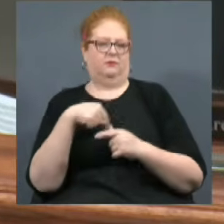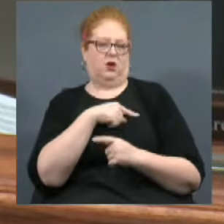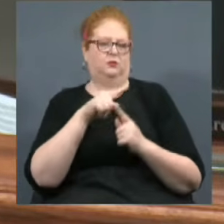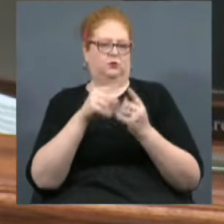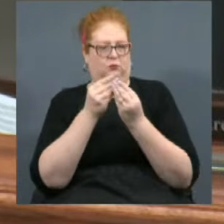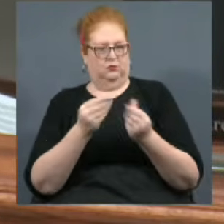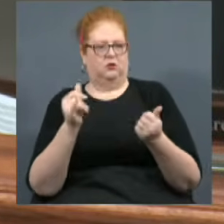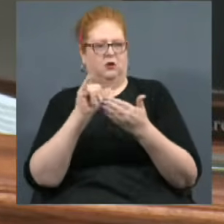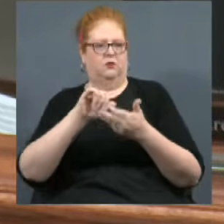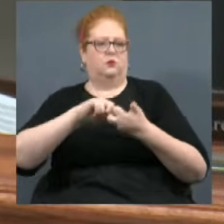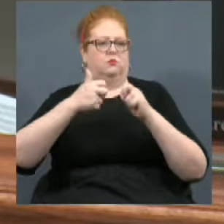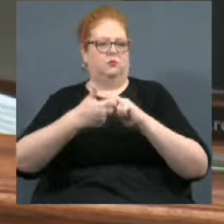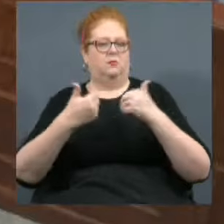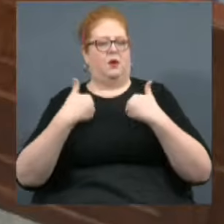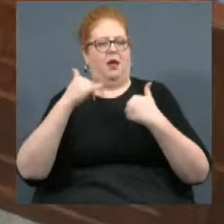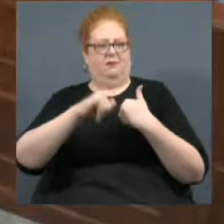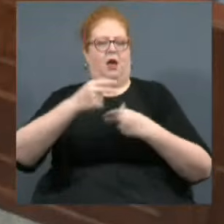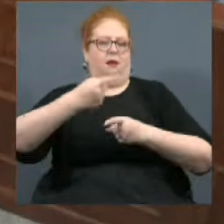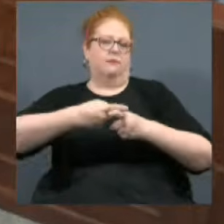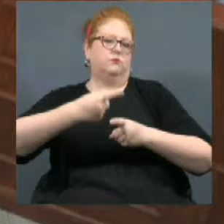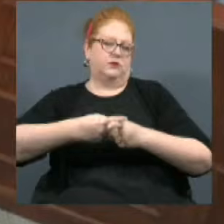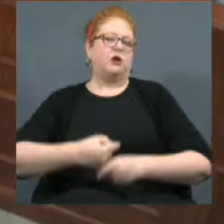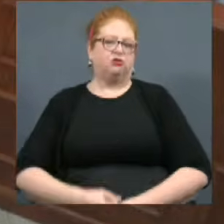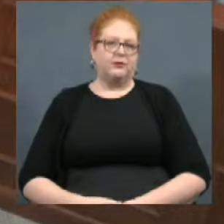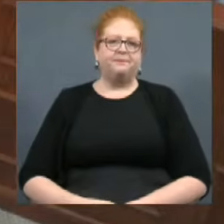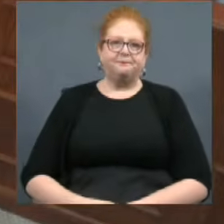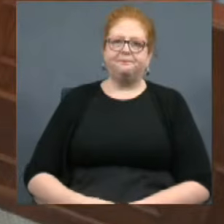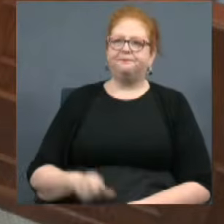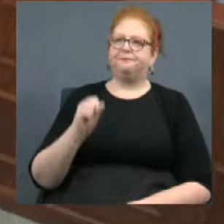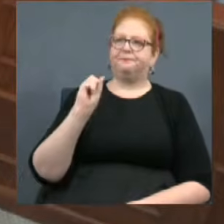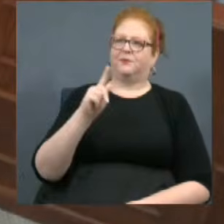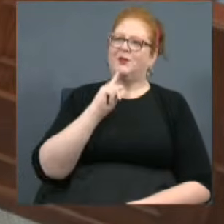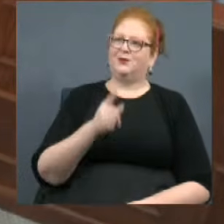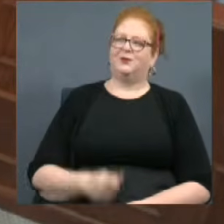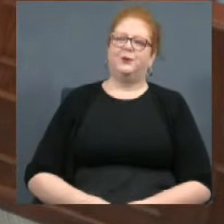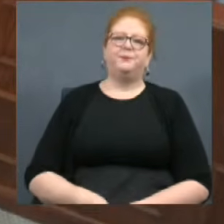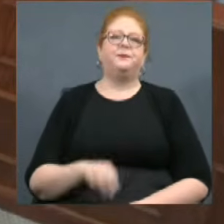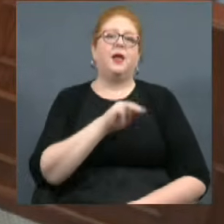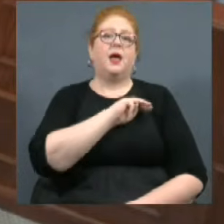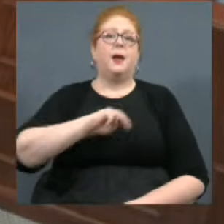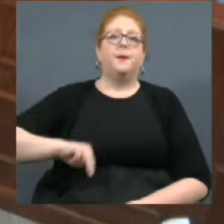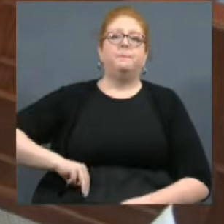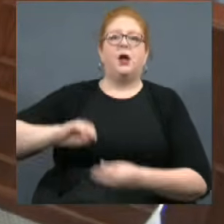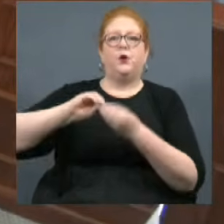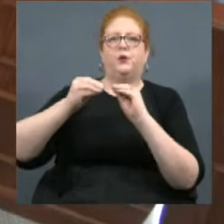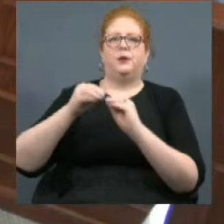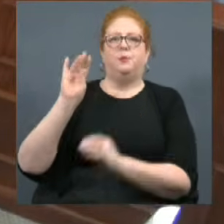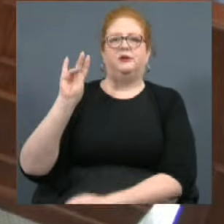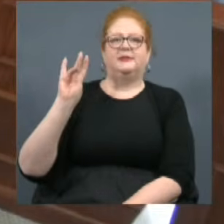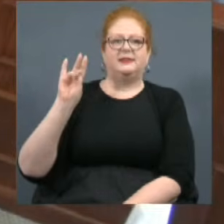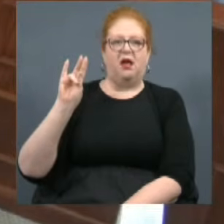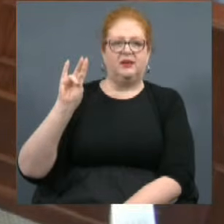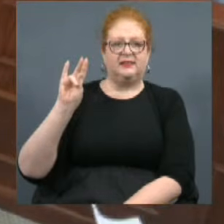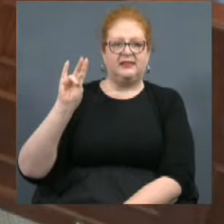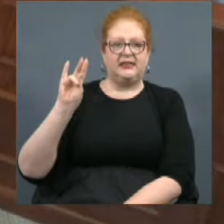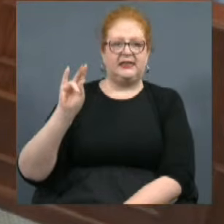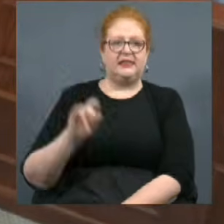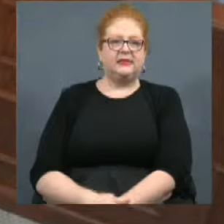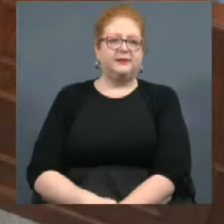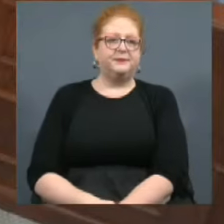that intersection. Sure. Okay. And Mayor, item 17. Yes, ma'am.